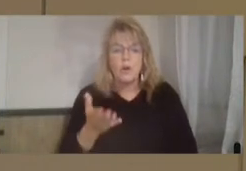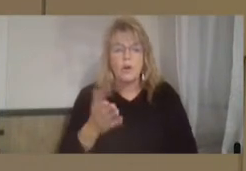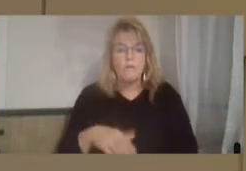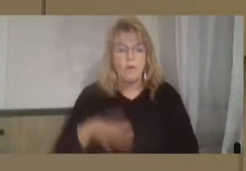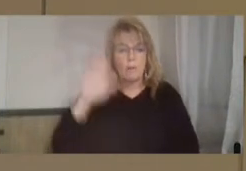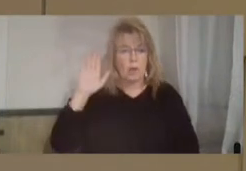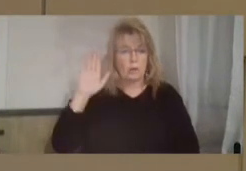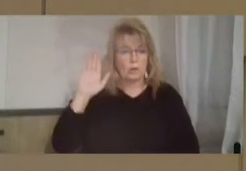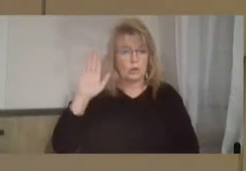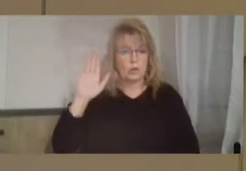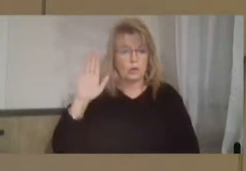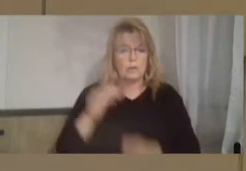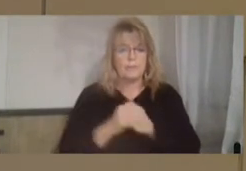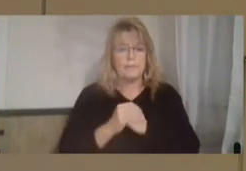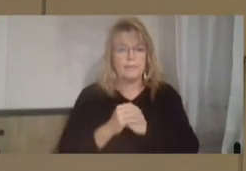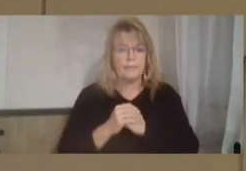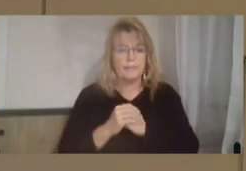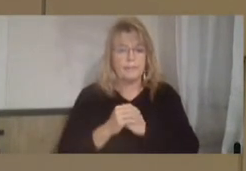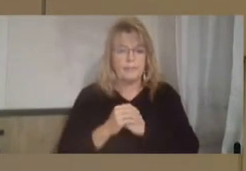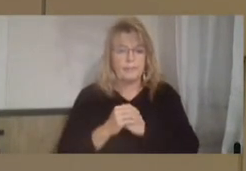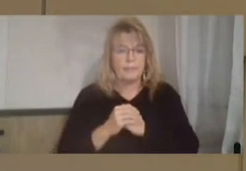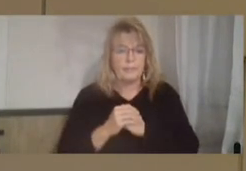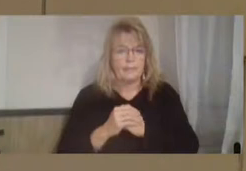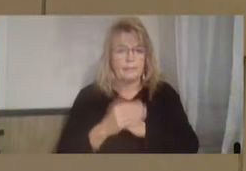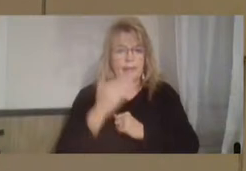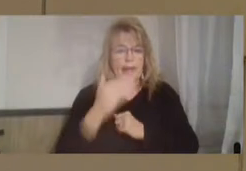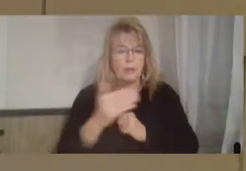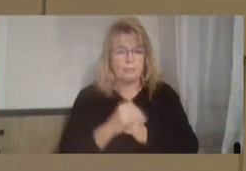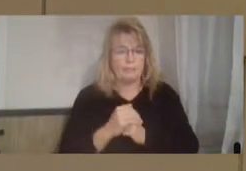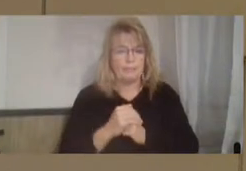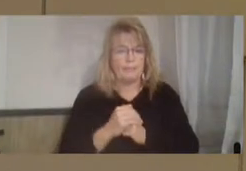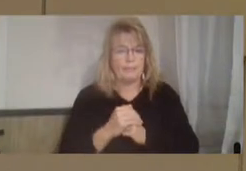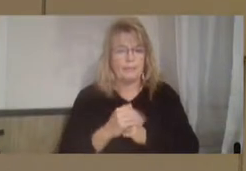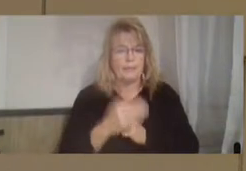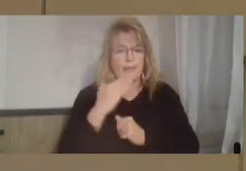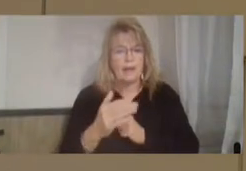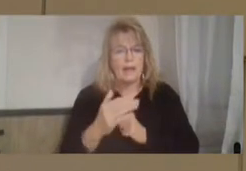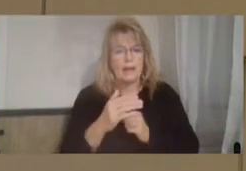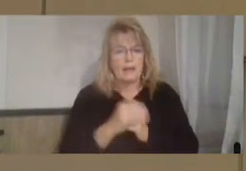right. Mayor. Thank you. Thank you, Madam Mayor.